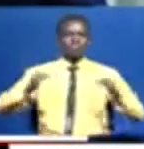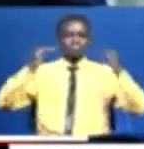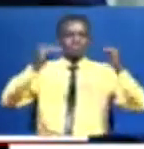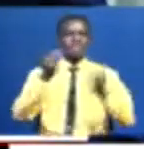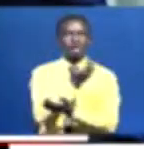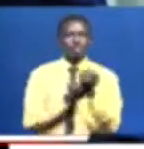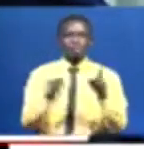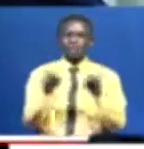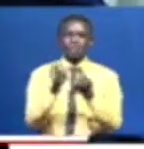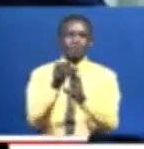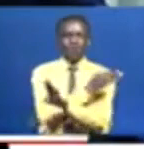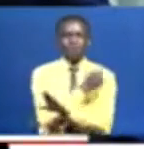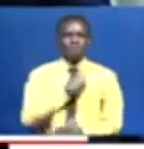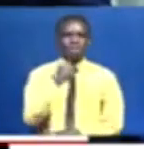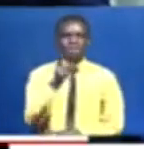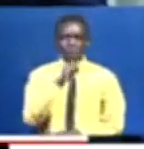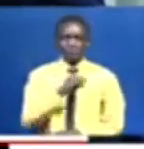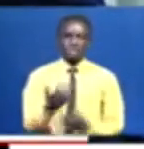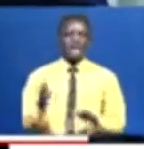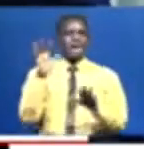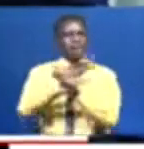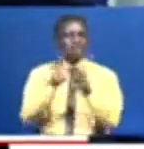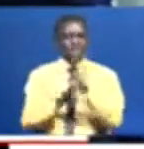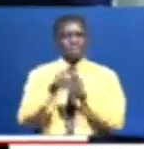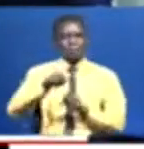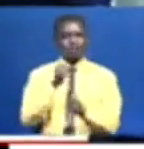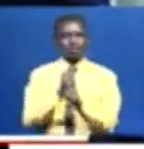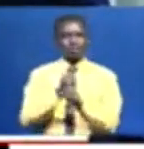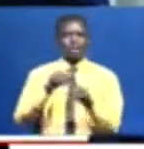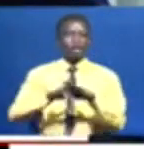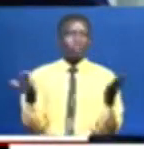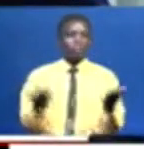said, everything should be done in moderation.